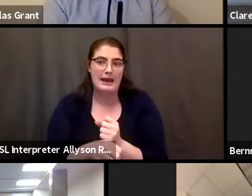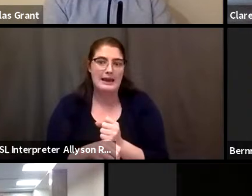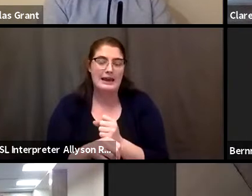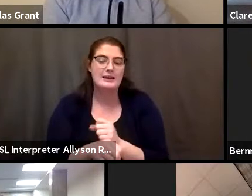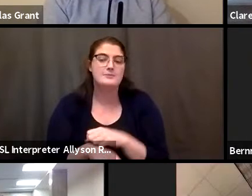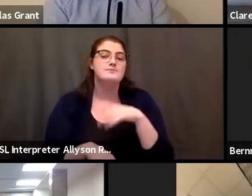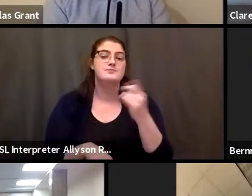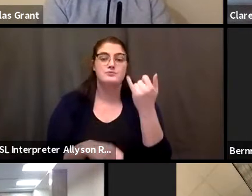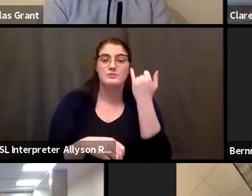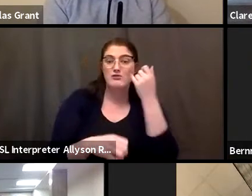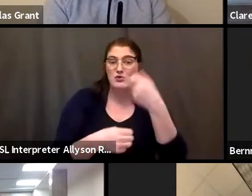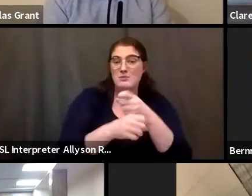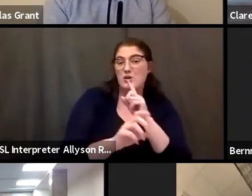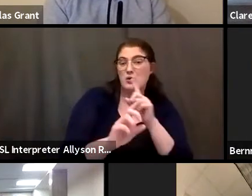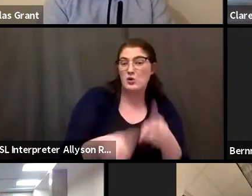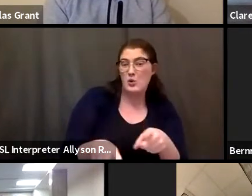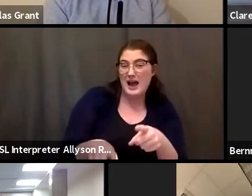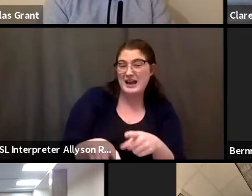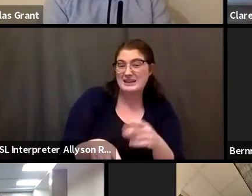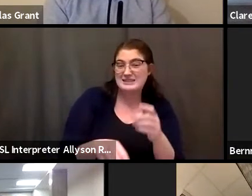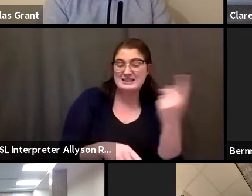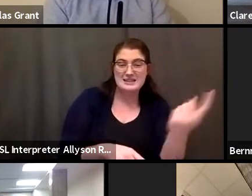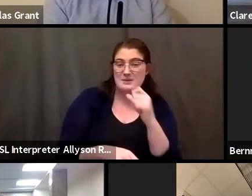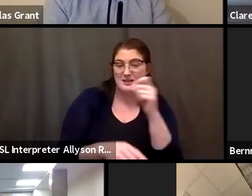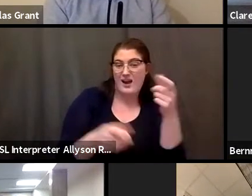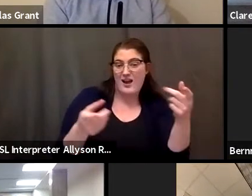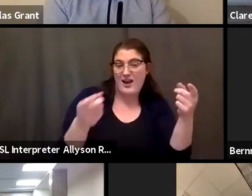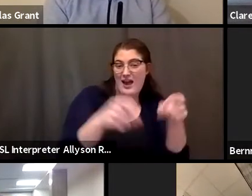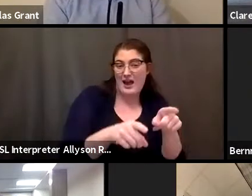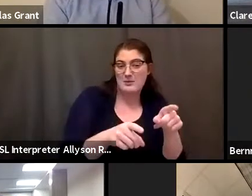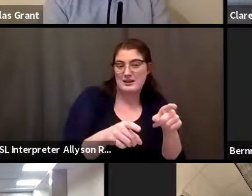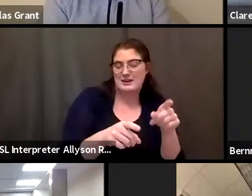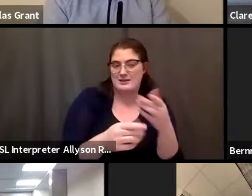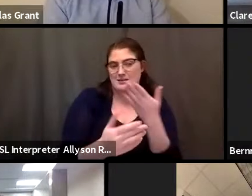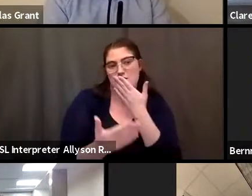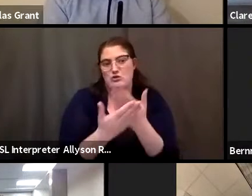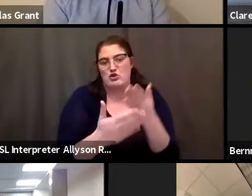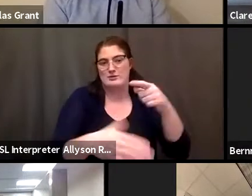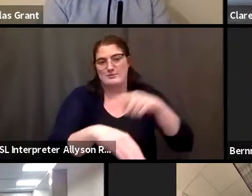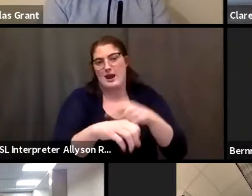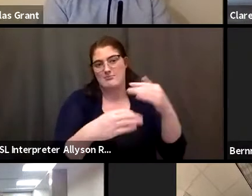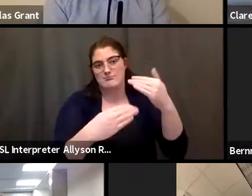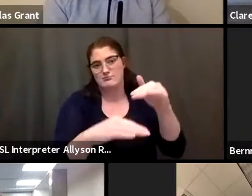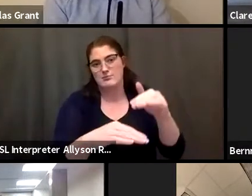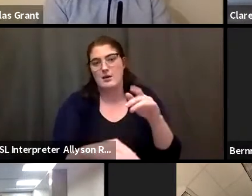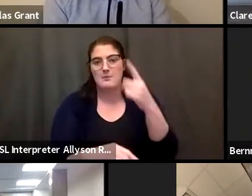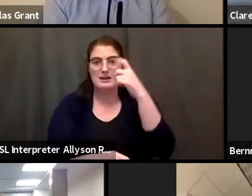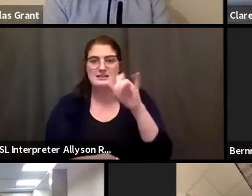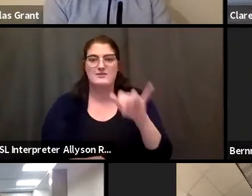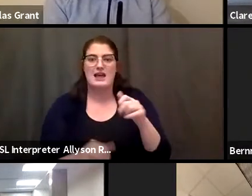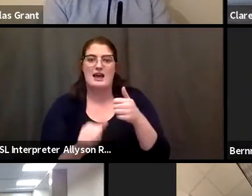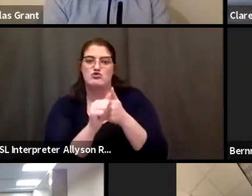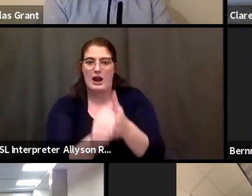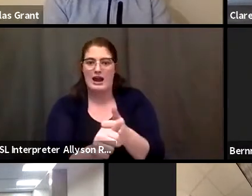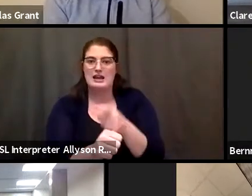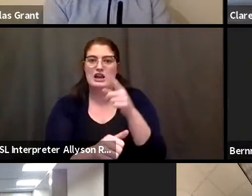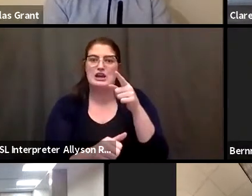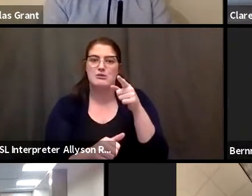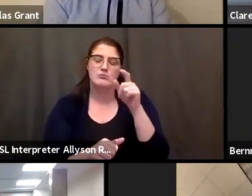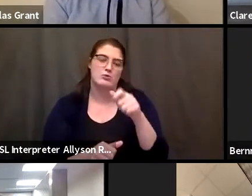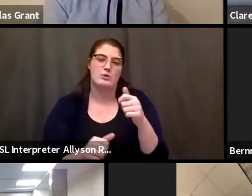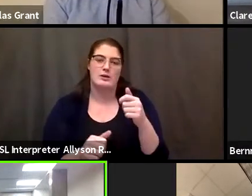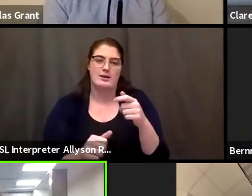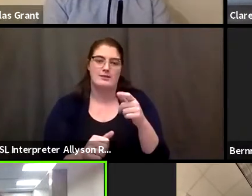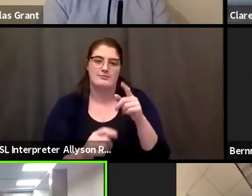make a request and something isn't getting done in a reasonable amount of time, you can, because of that tracking, you can get a lot more accountability for